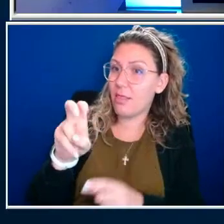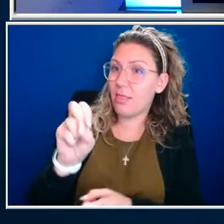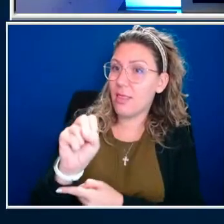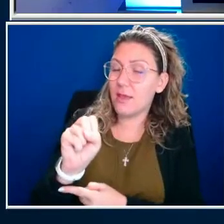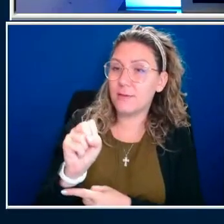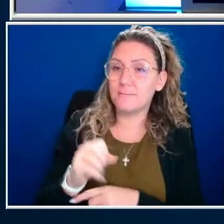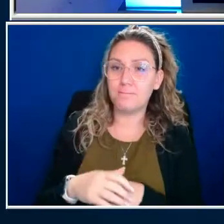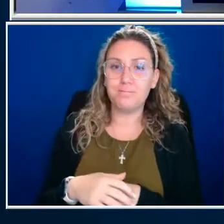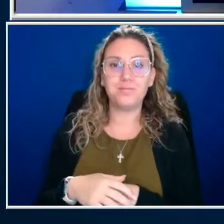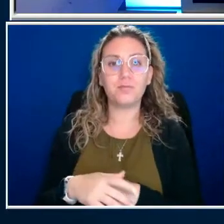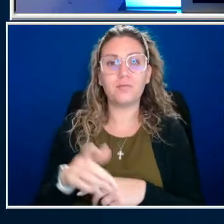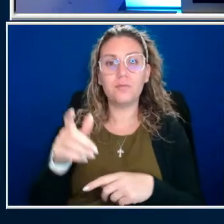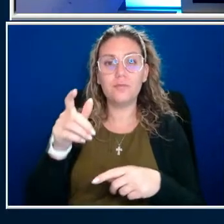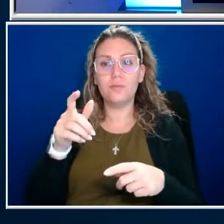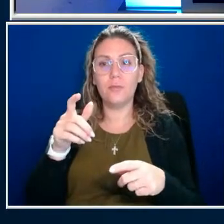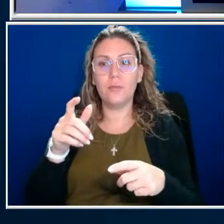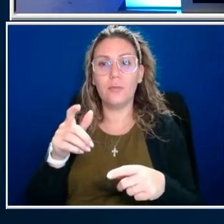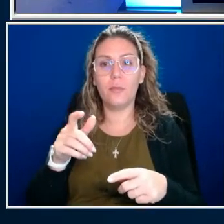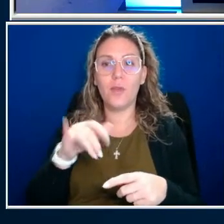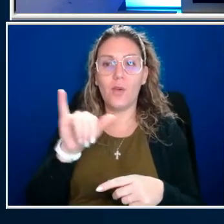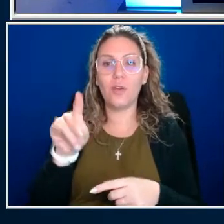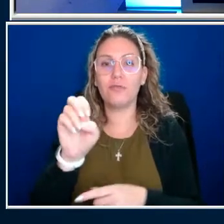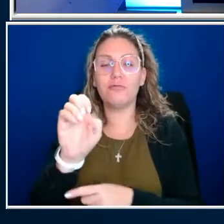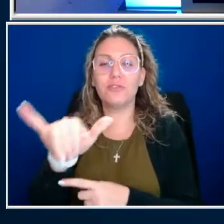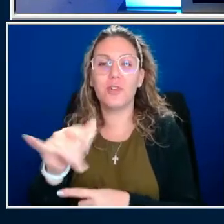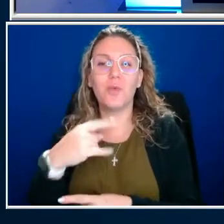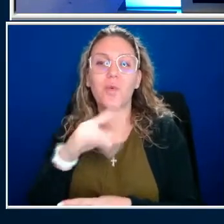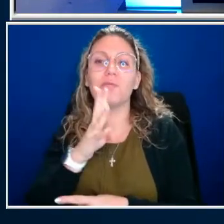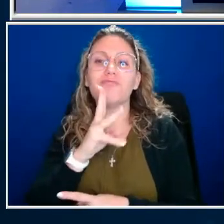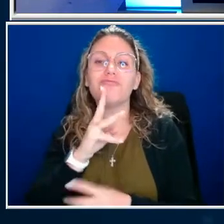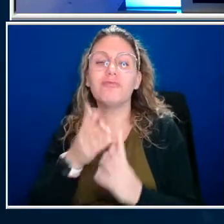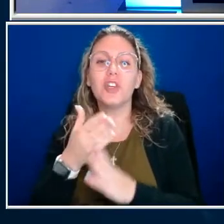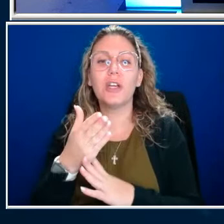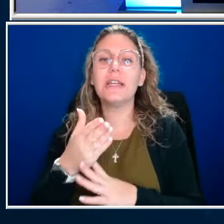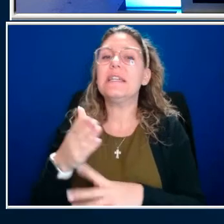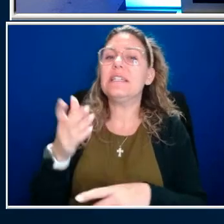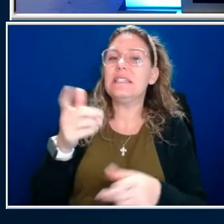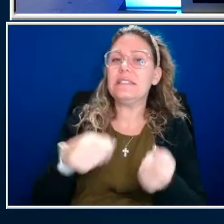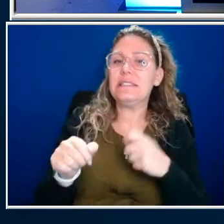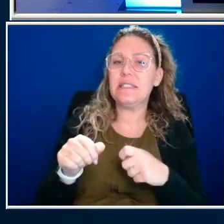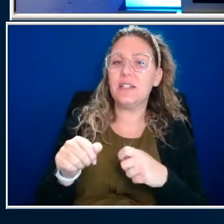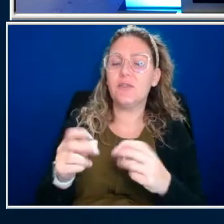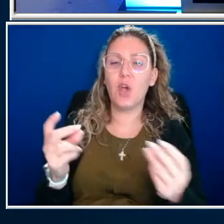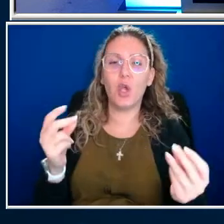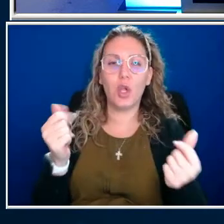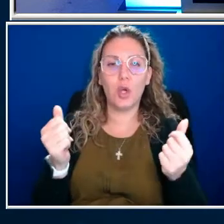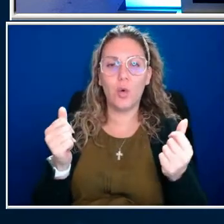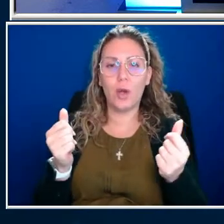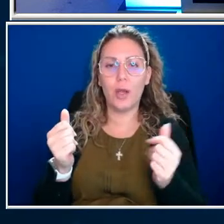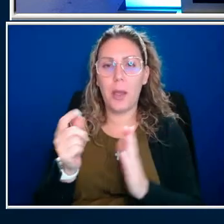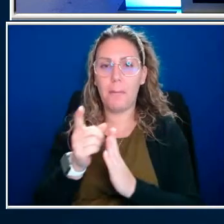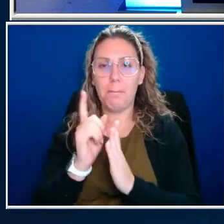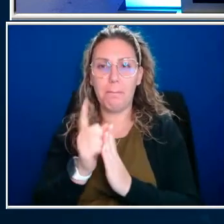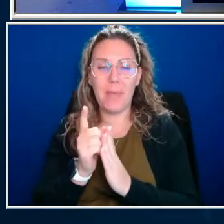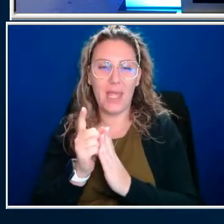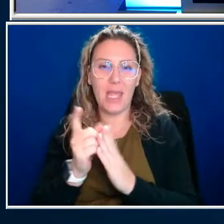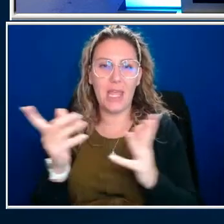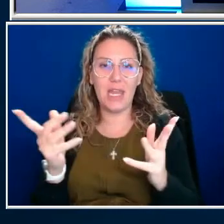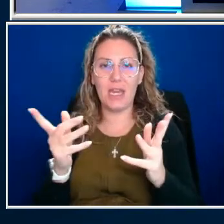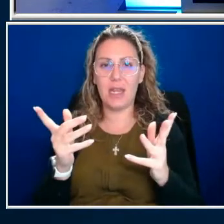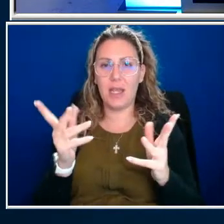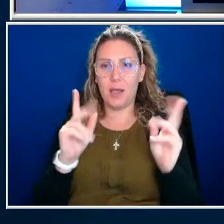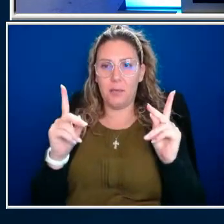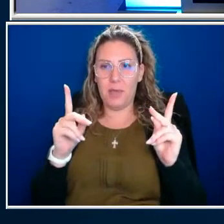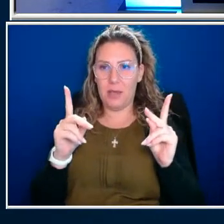Instead of Joey and I are just talking through it. No, instead of, if you would just do like a quick minute long for those who are just joining us, instead of